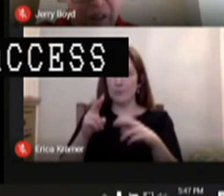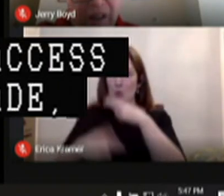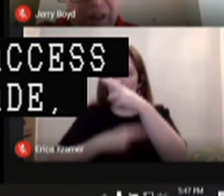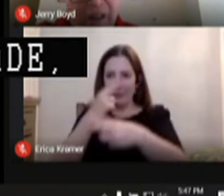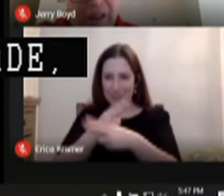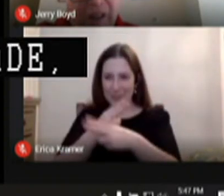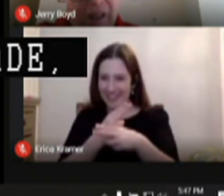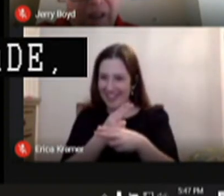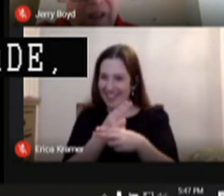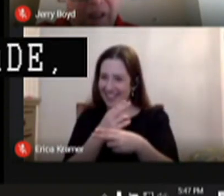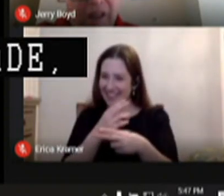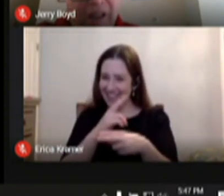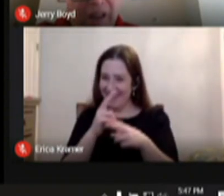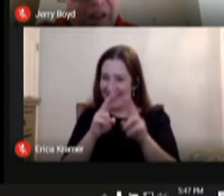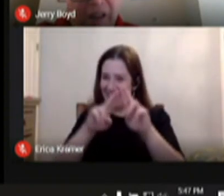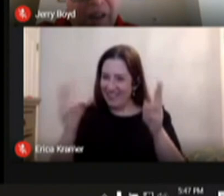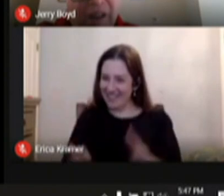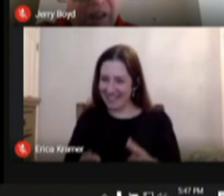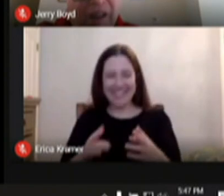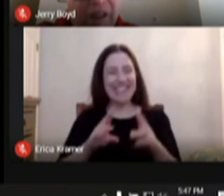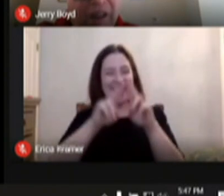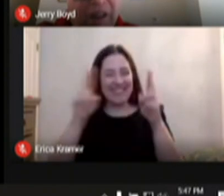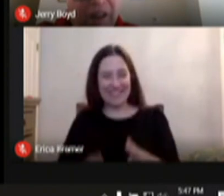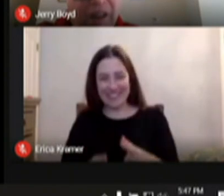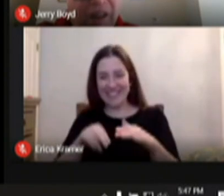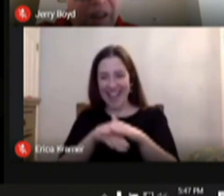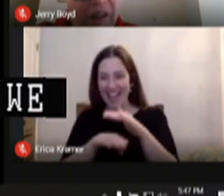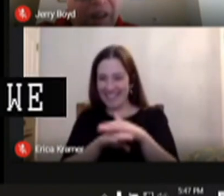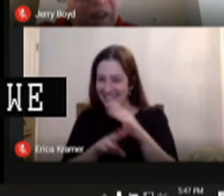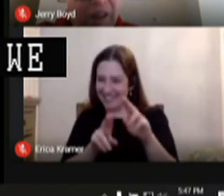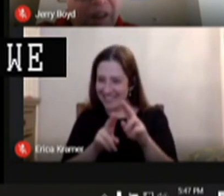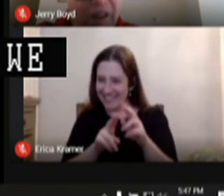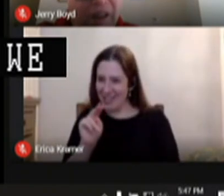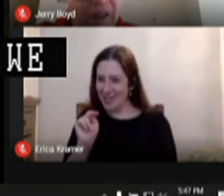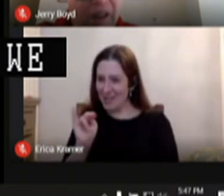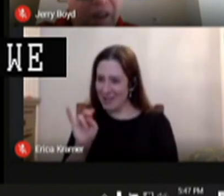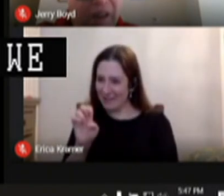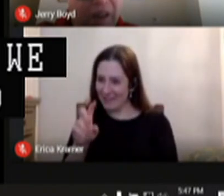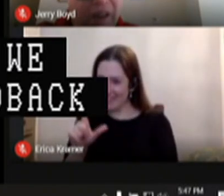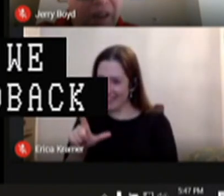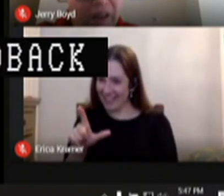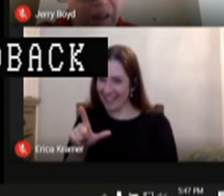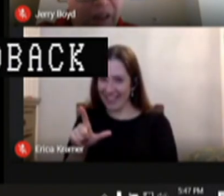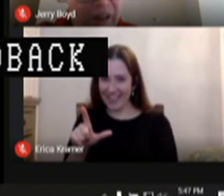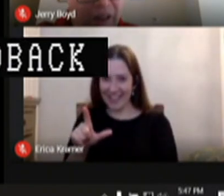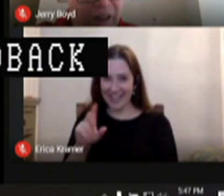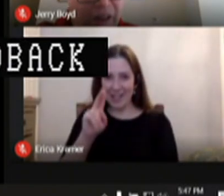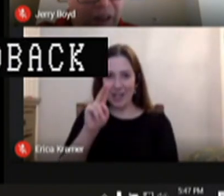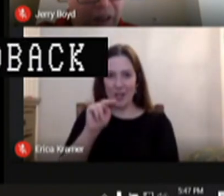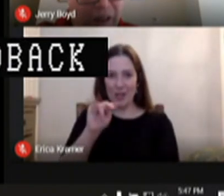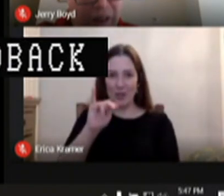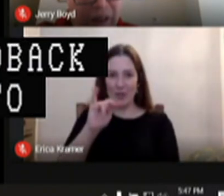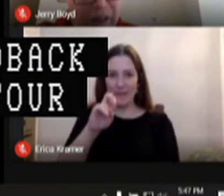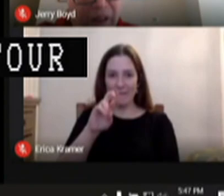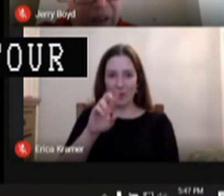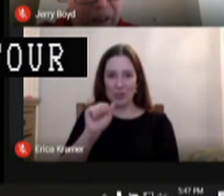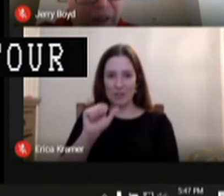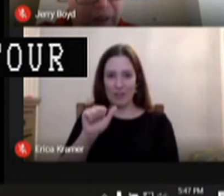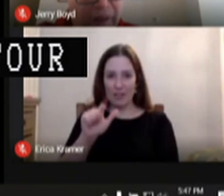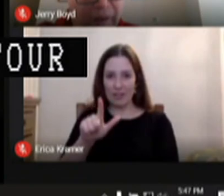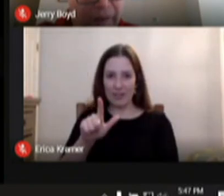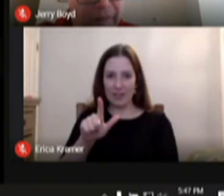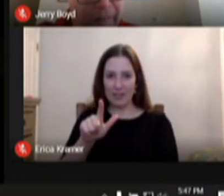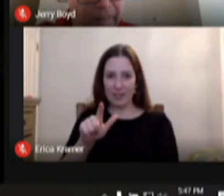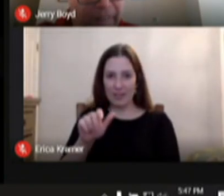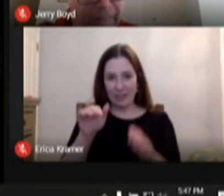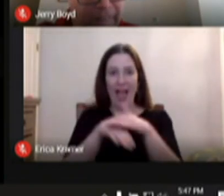What we did as a design team is we took all of that great feedback and we summarized it into 4 guiding principles for the plaza. So a